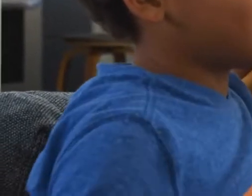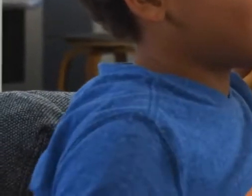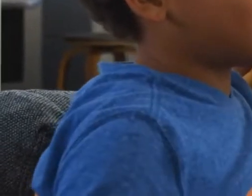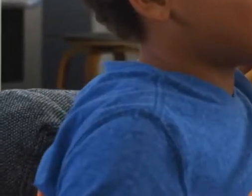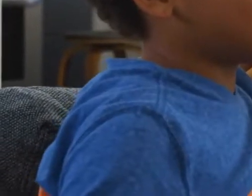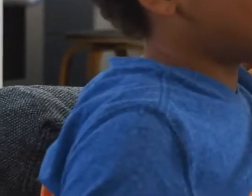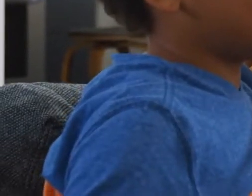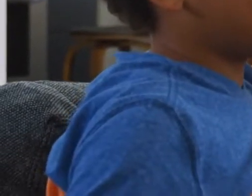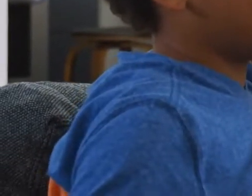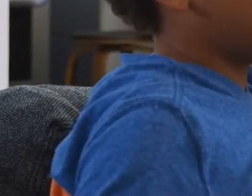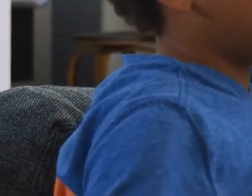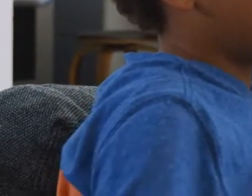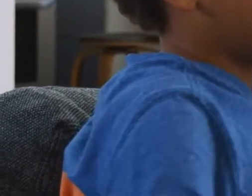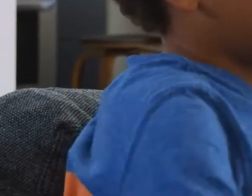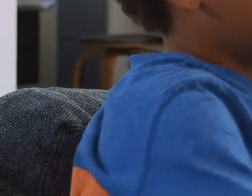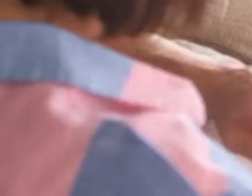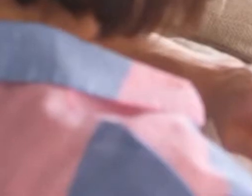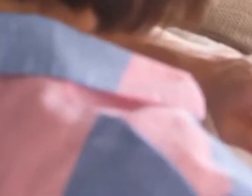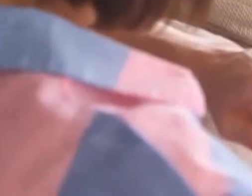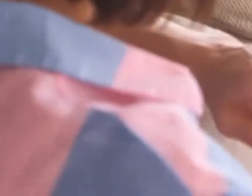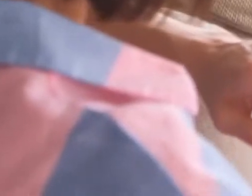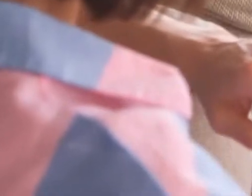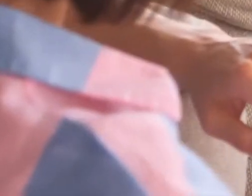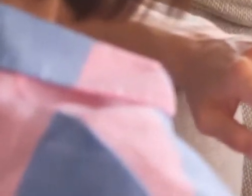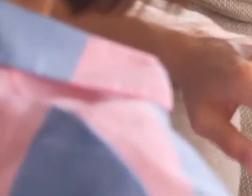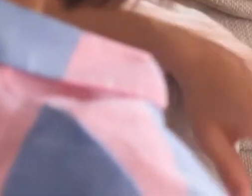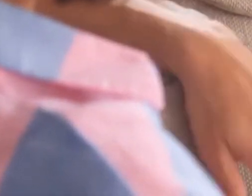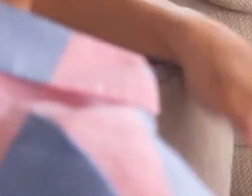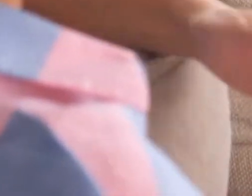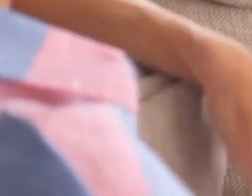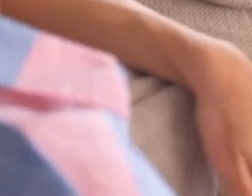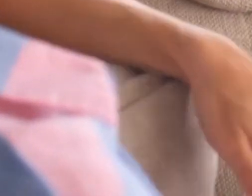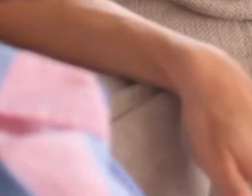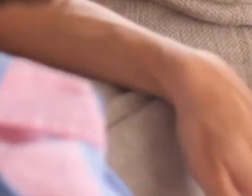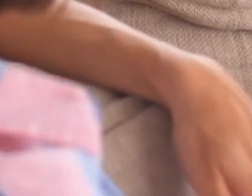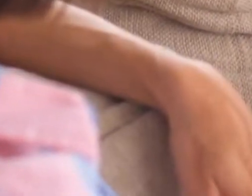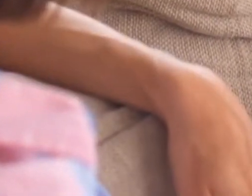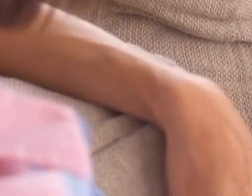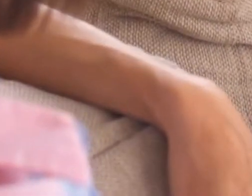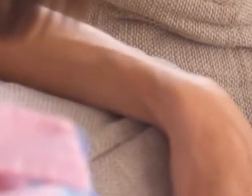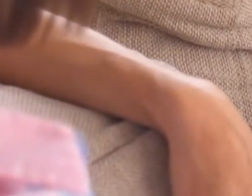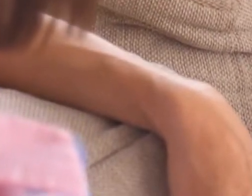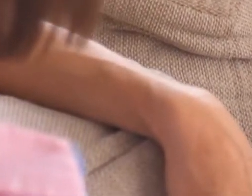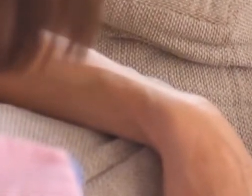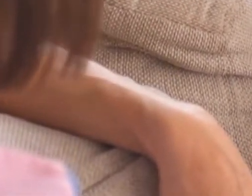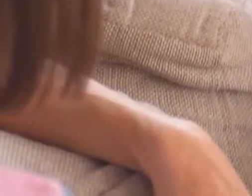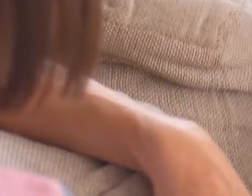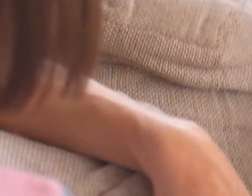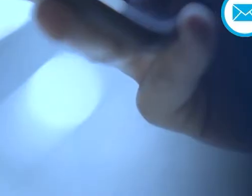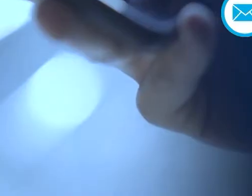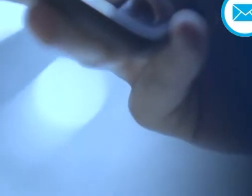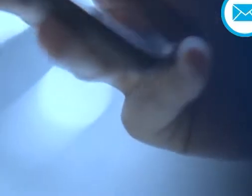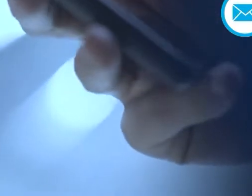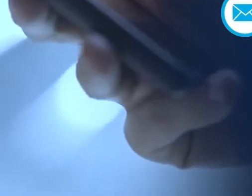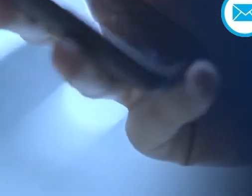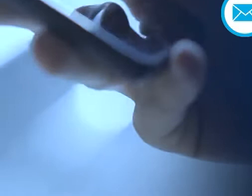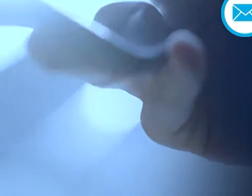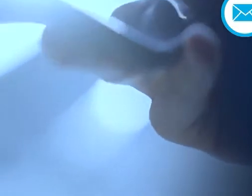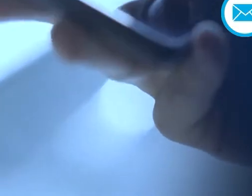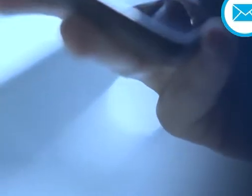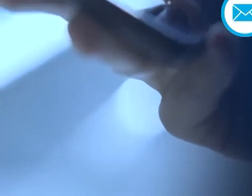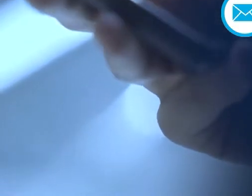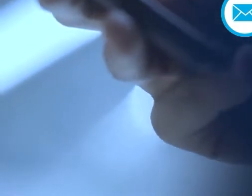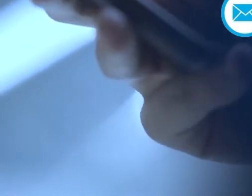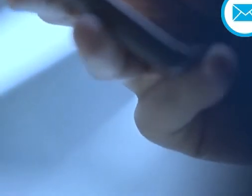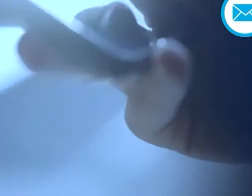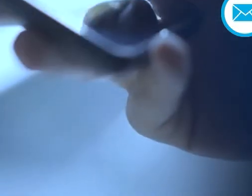we're going to also talk about how to have a constructive conversation and help educate those folks who are still on the fence. So make sure to get in your questions